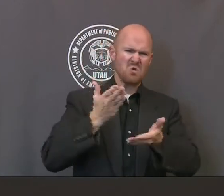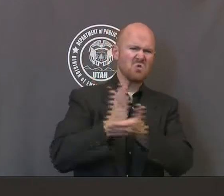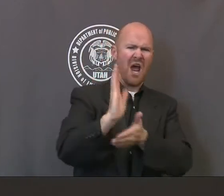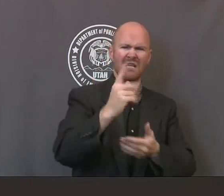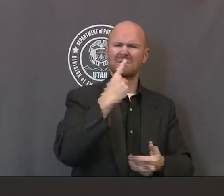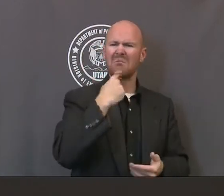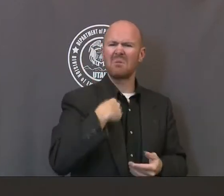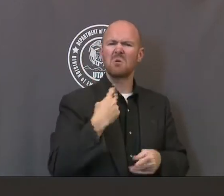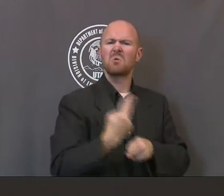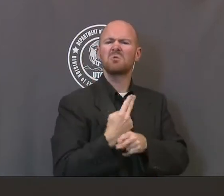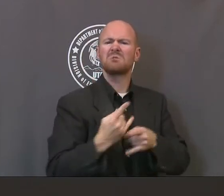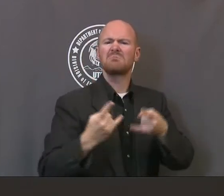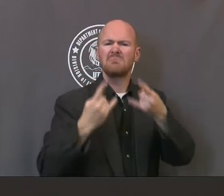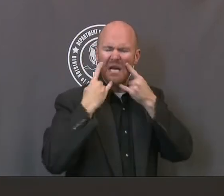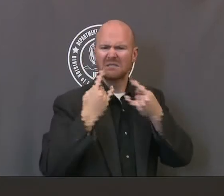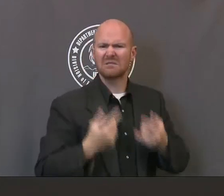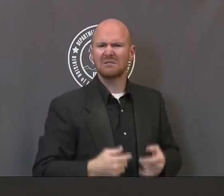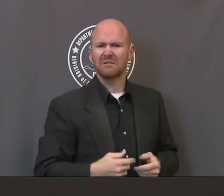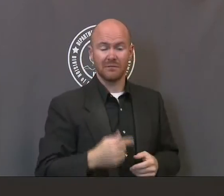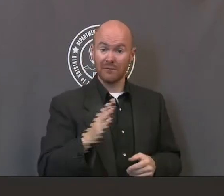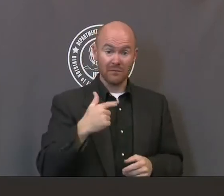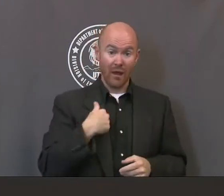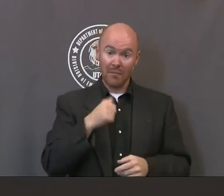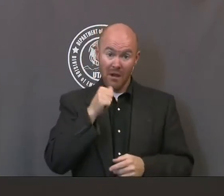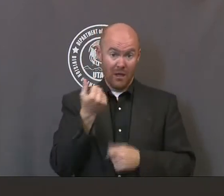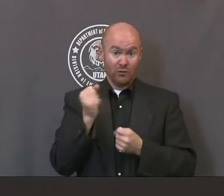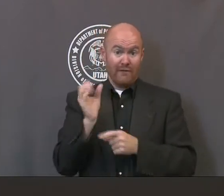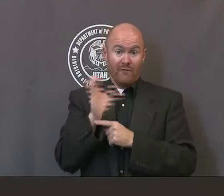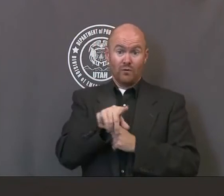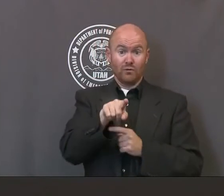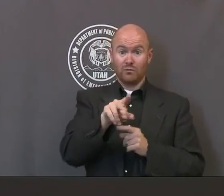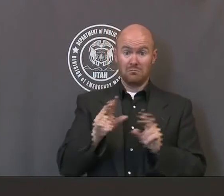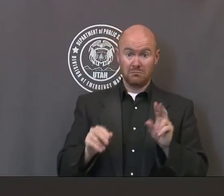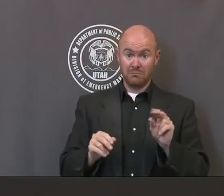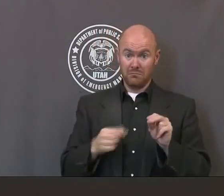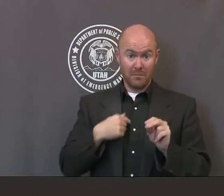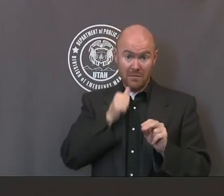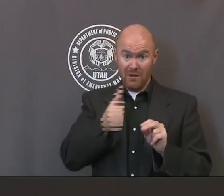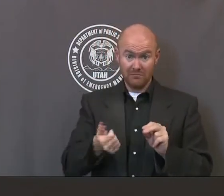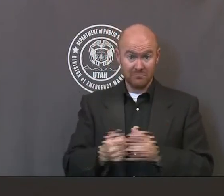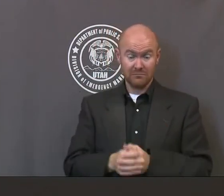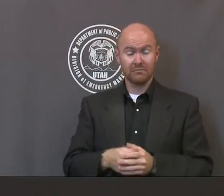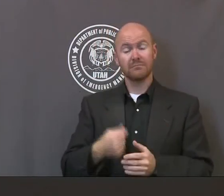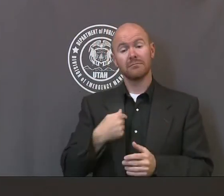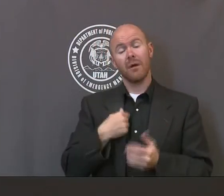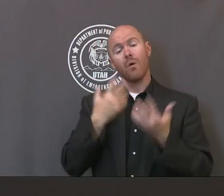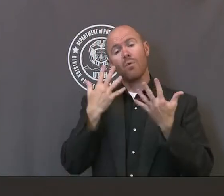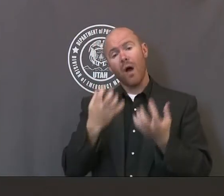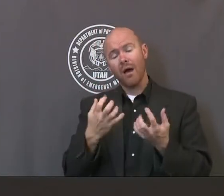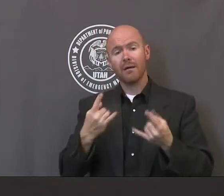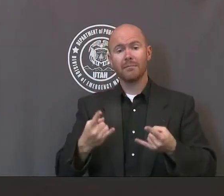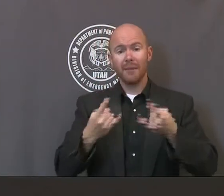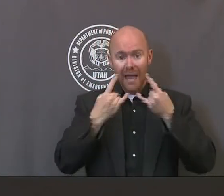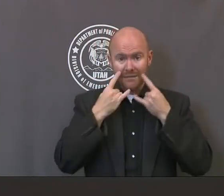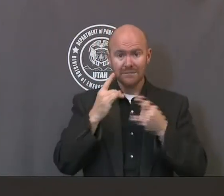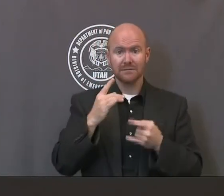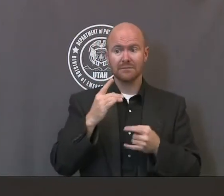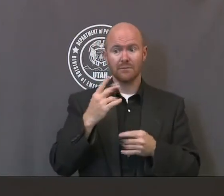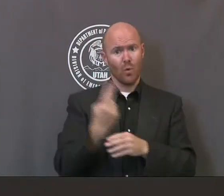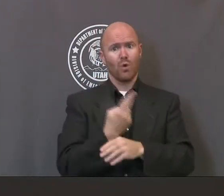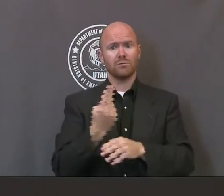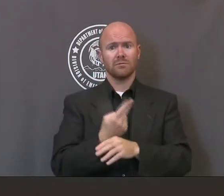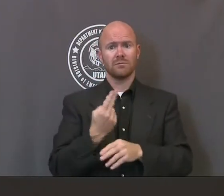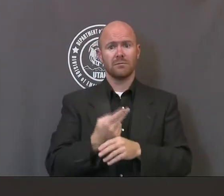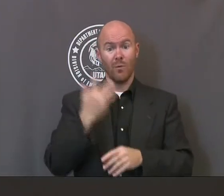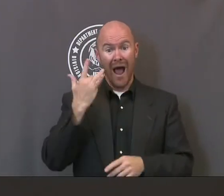them to wear a mask. We don't want to force anyone to wear a mask. We just want masks to be worn because